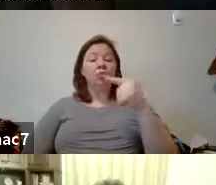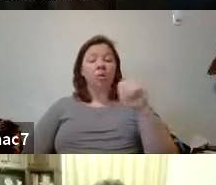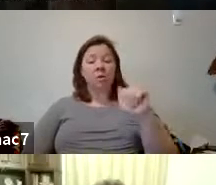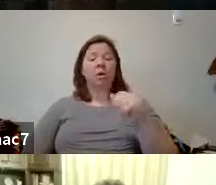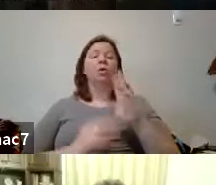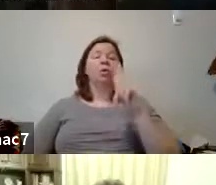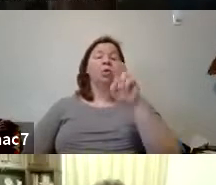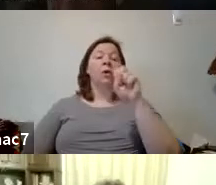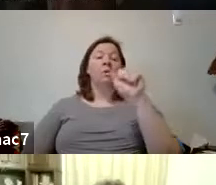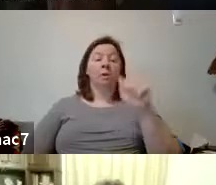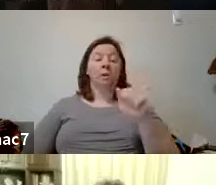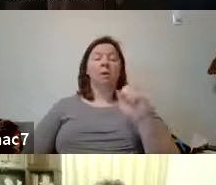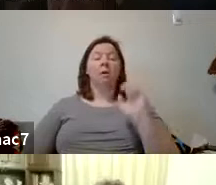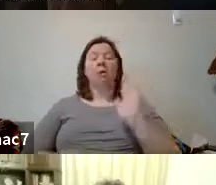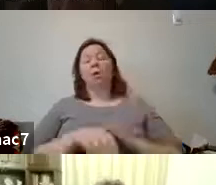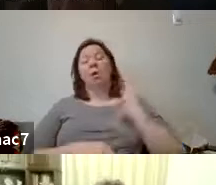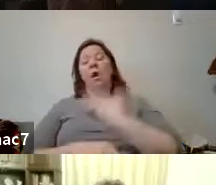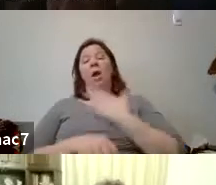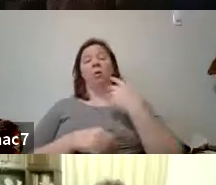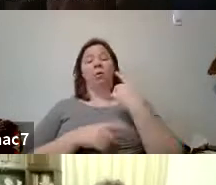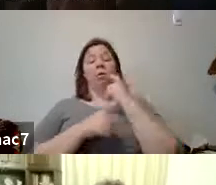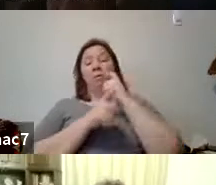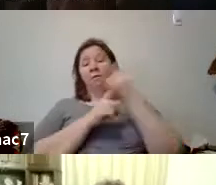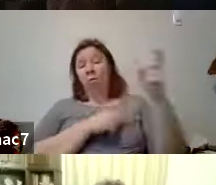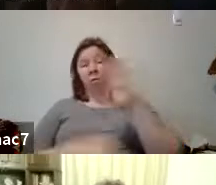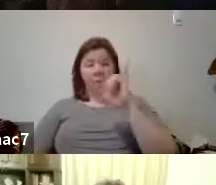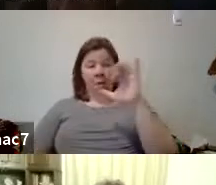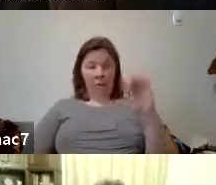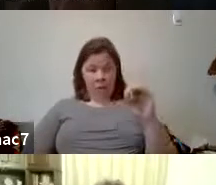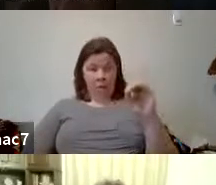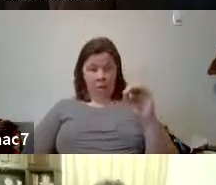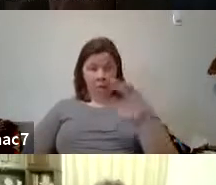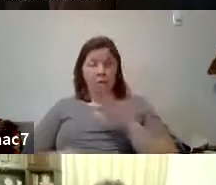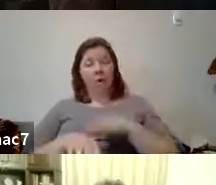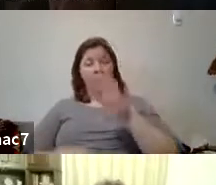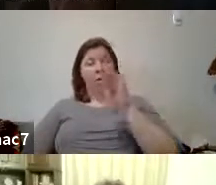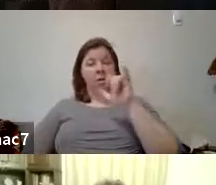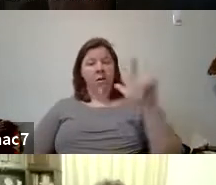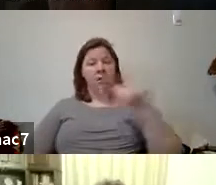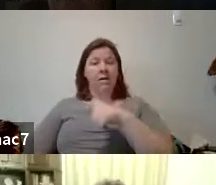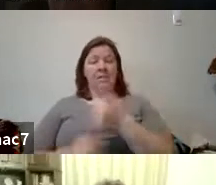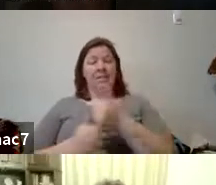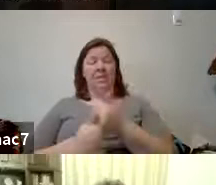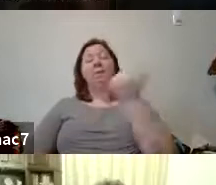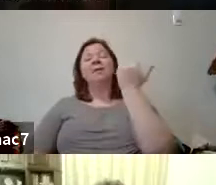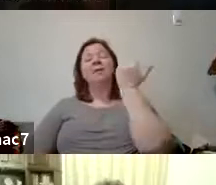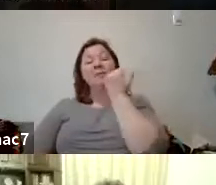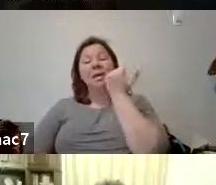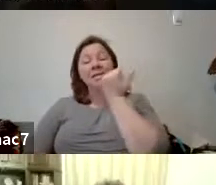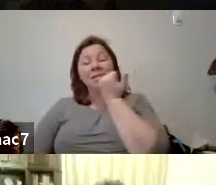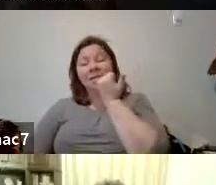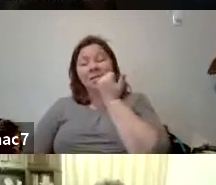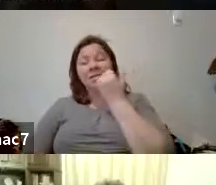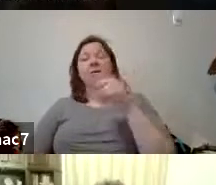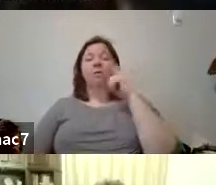call. Just a little of a bio on Dr. Bill Williams. He's been a practicing dentist in Atlanta for over